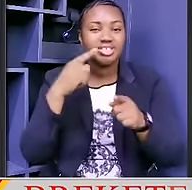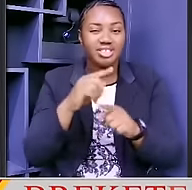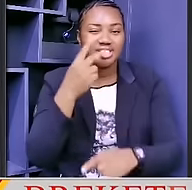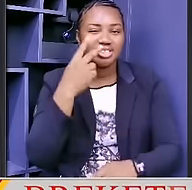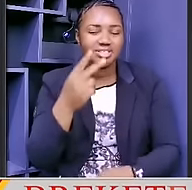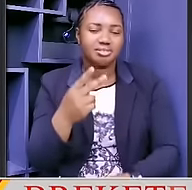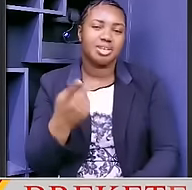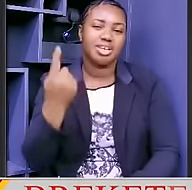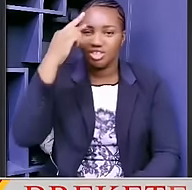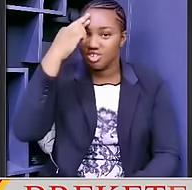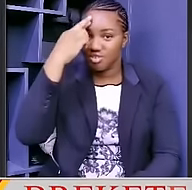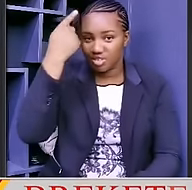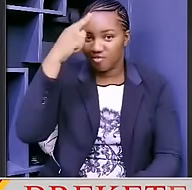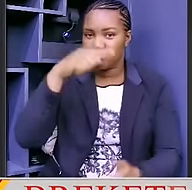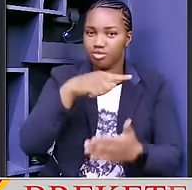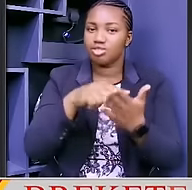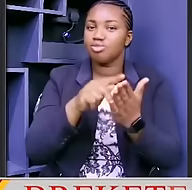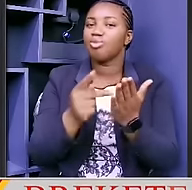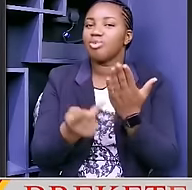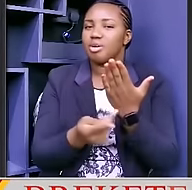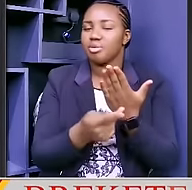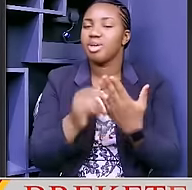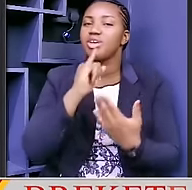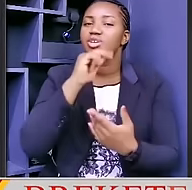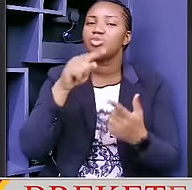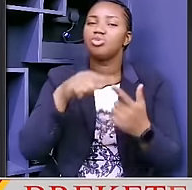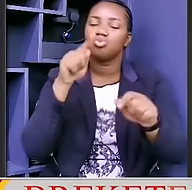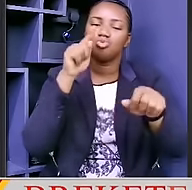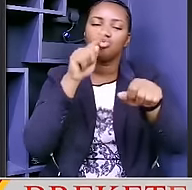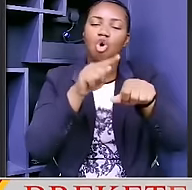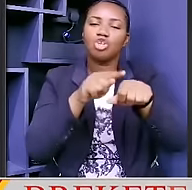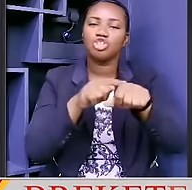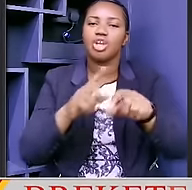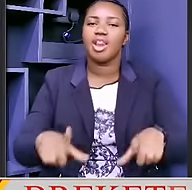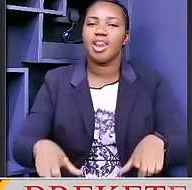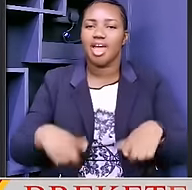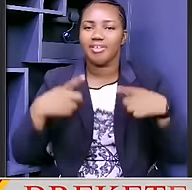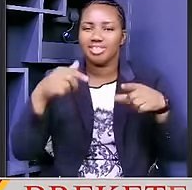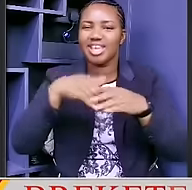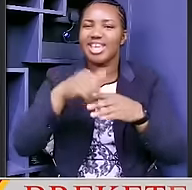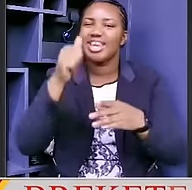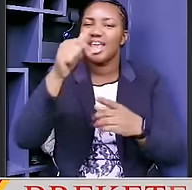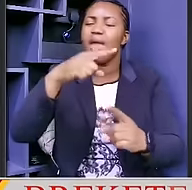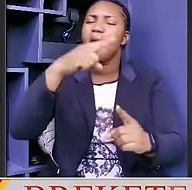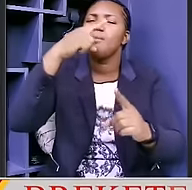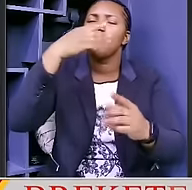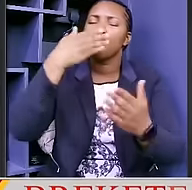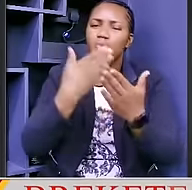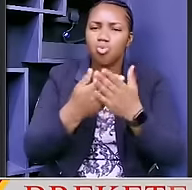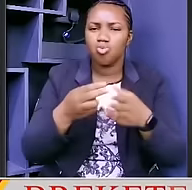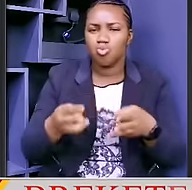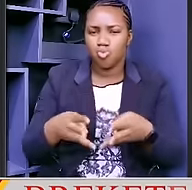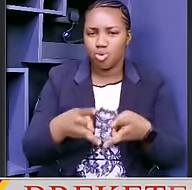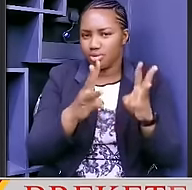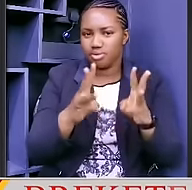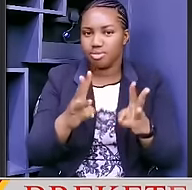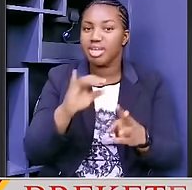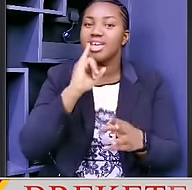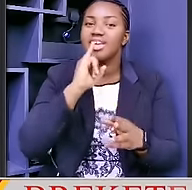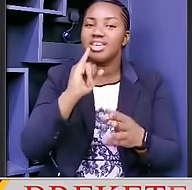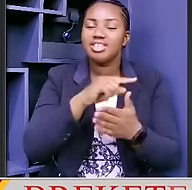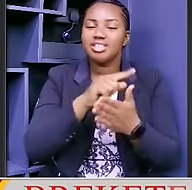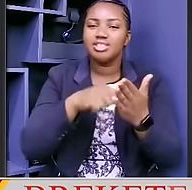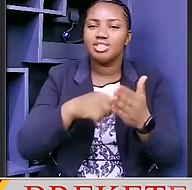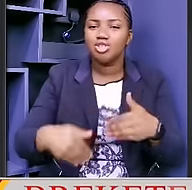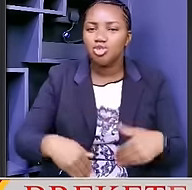Thank you. The essence of this program is to touch lives. Yes, sir. In a positive way. Is this young man